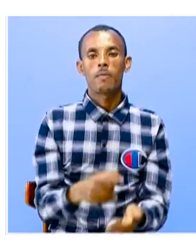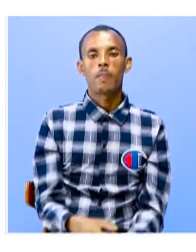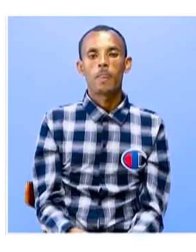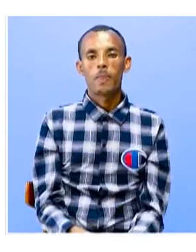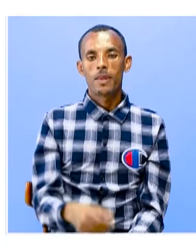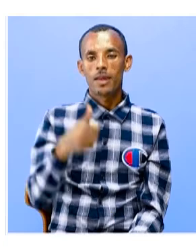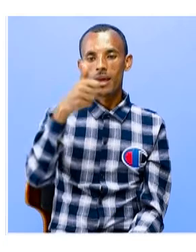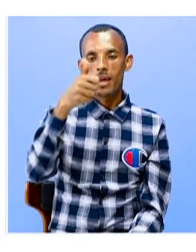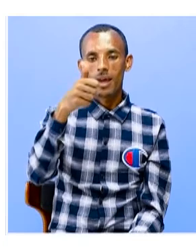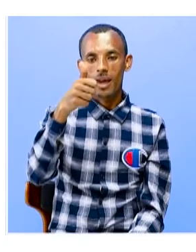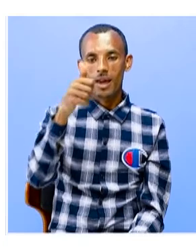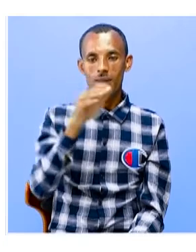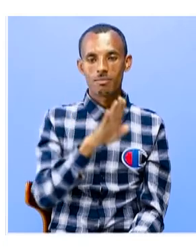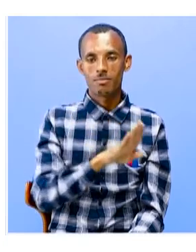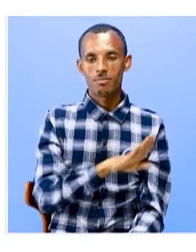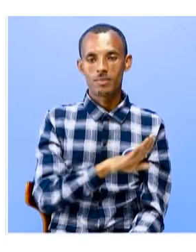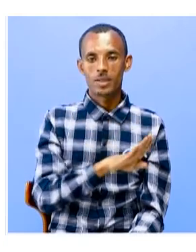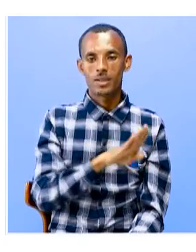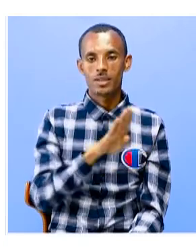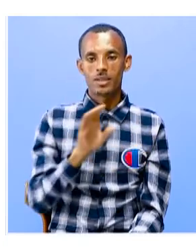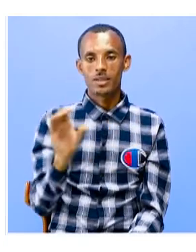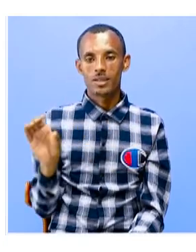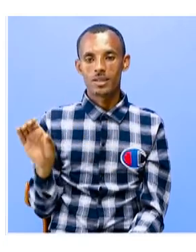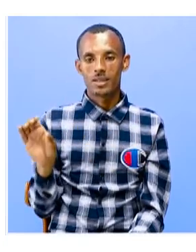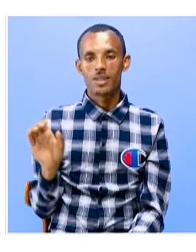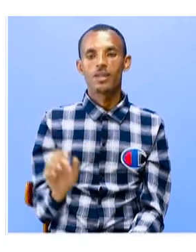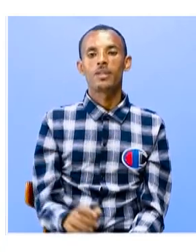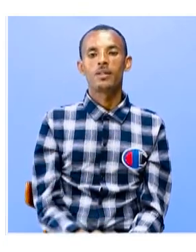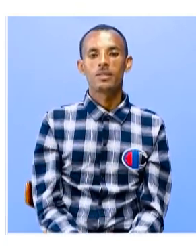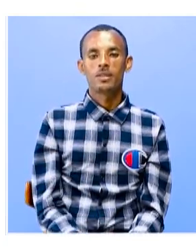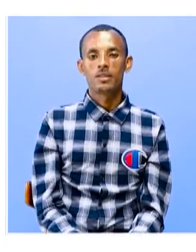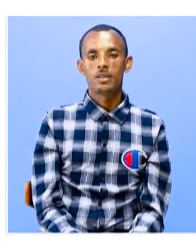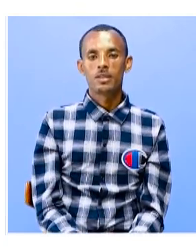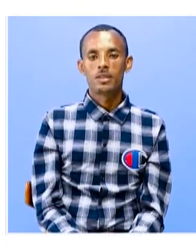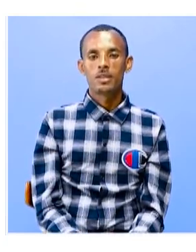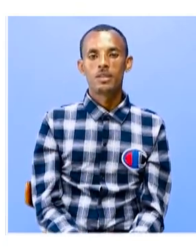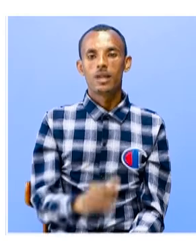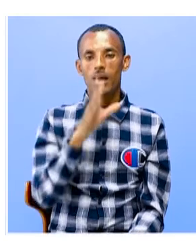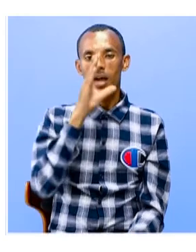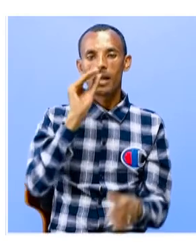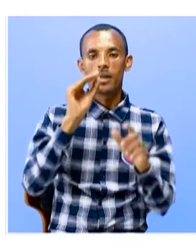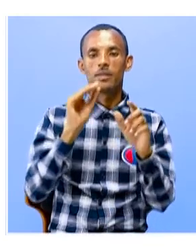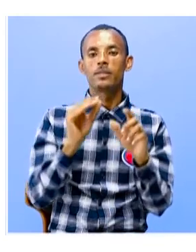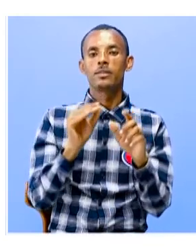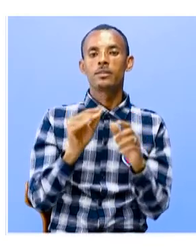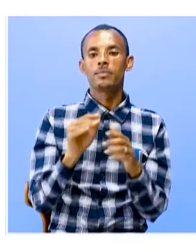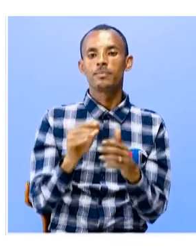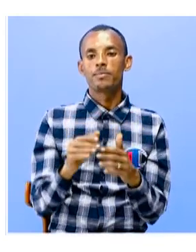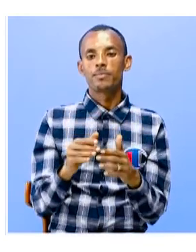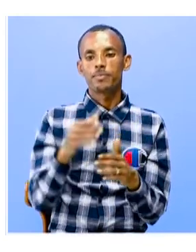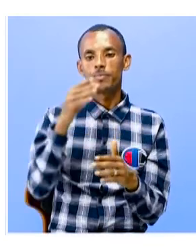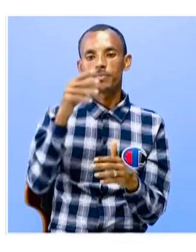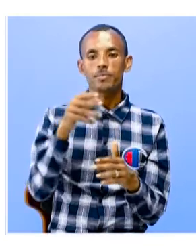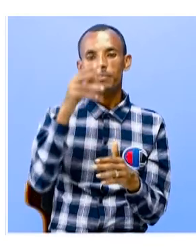This one is A, B, C, and this